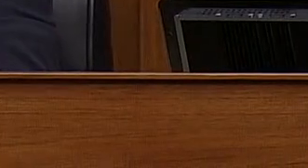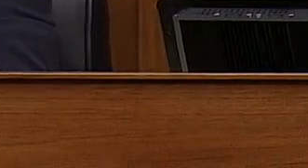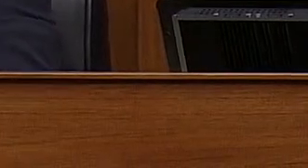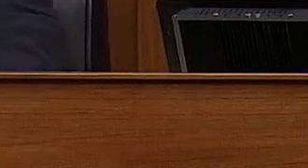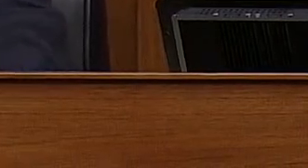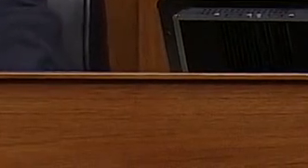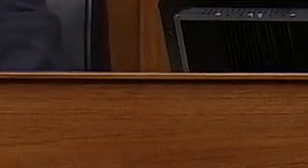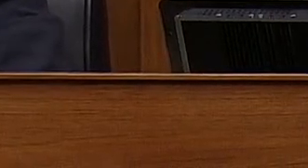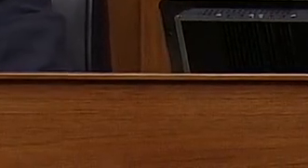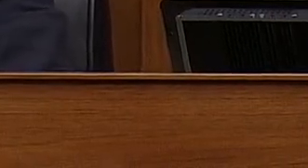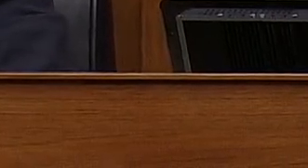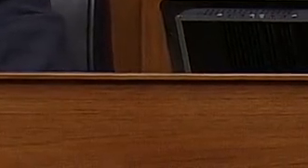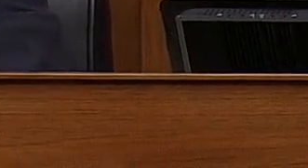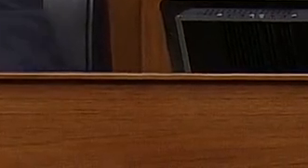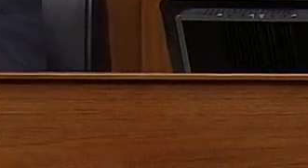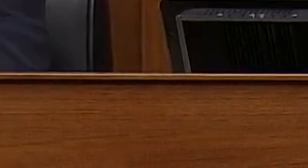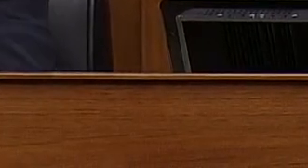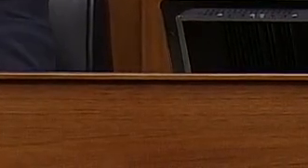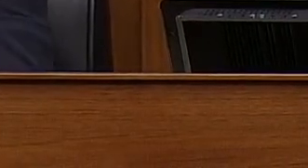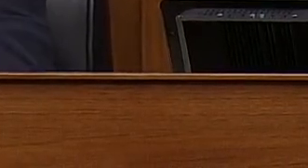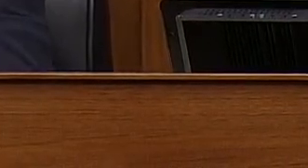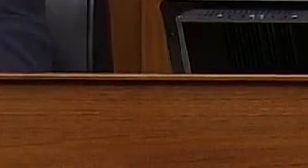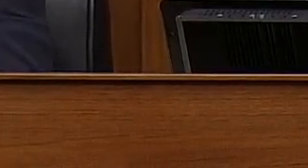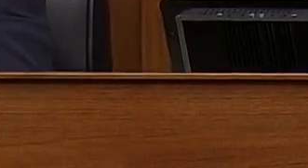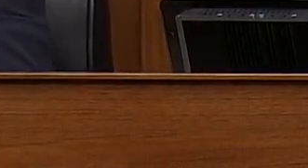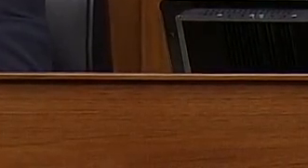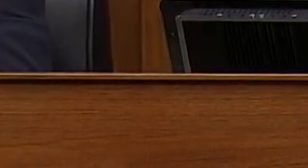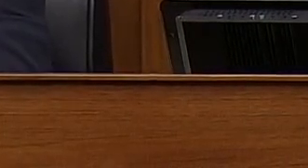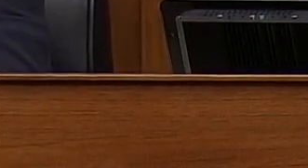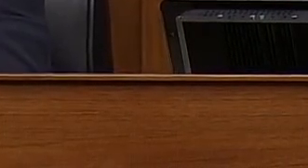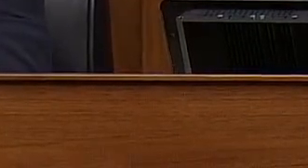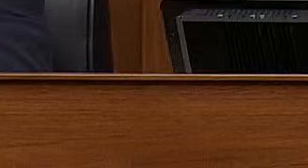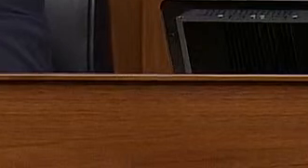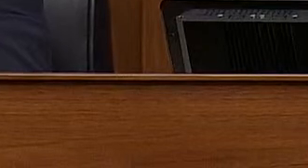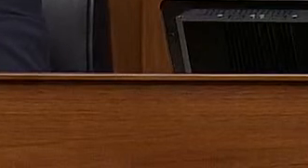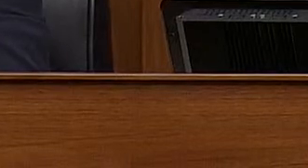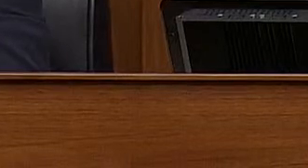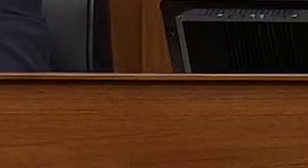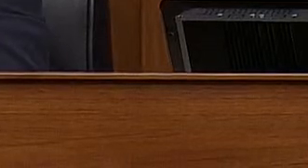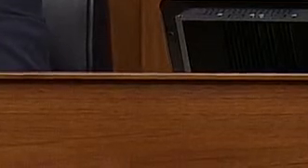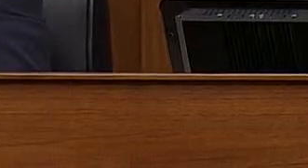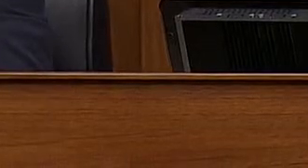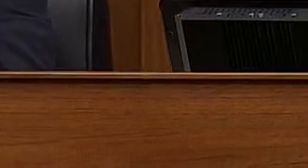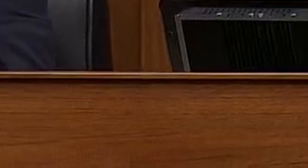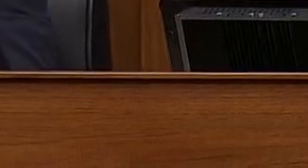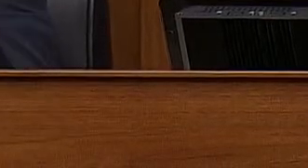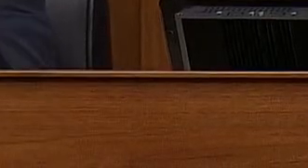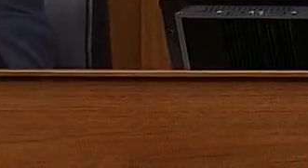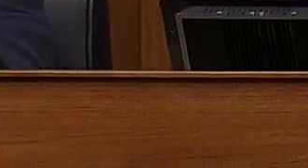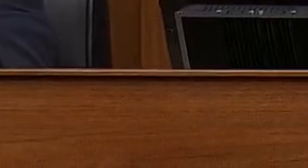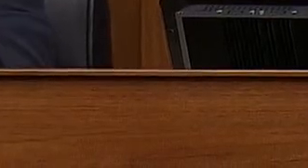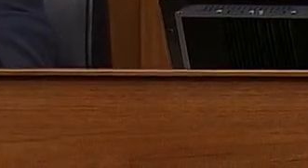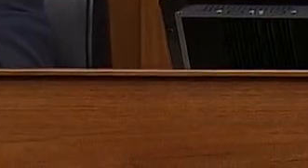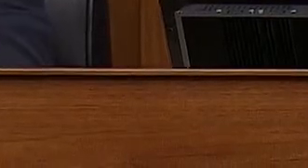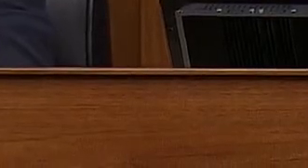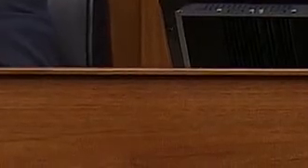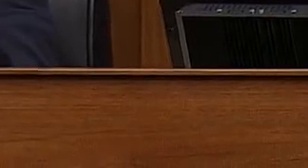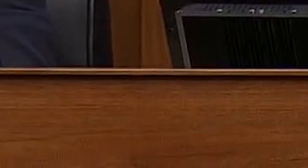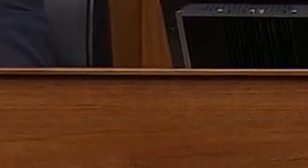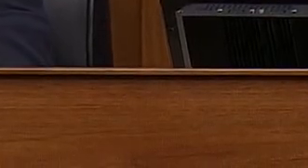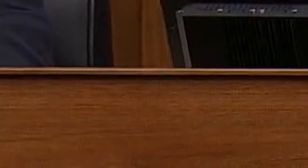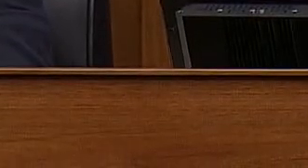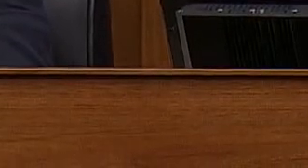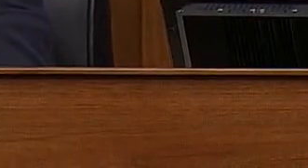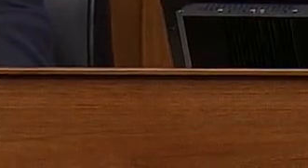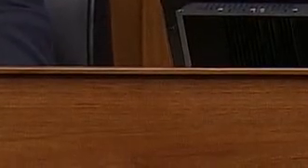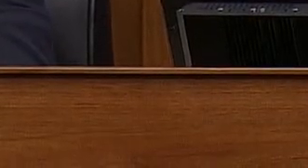D.C. statehood is a key part of the radical leftist agenda to reshape America, along with the Green New Deal, defunding